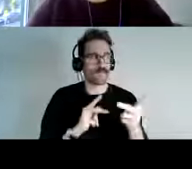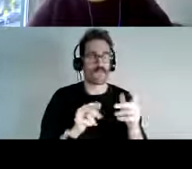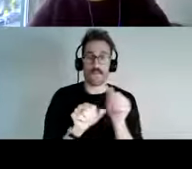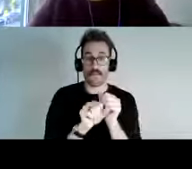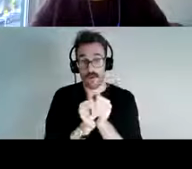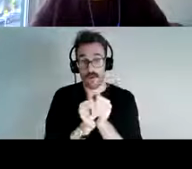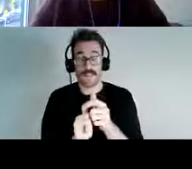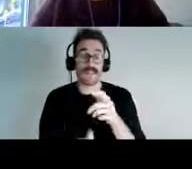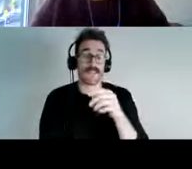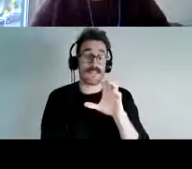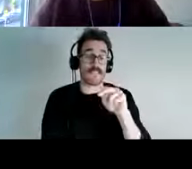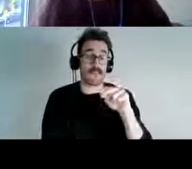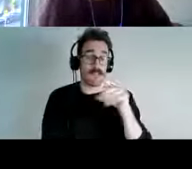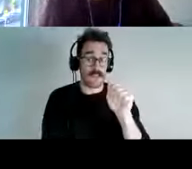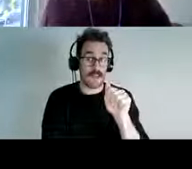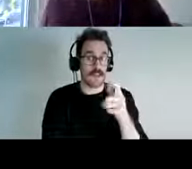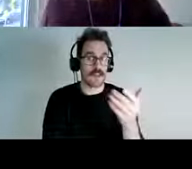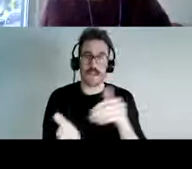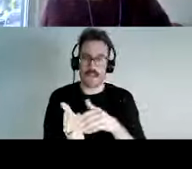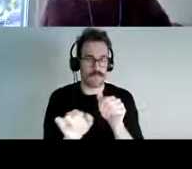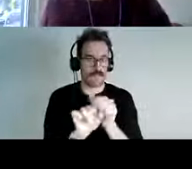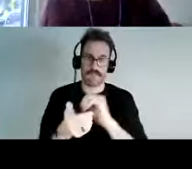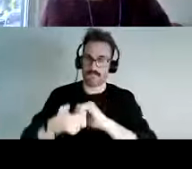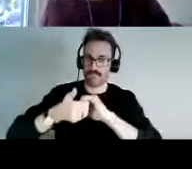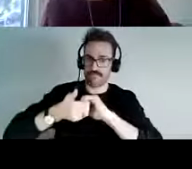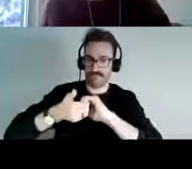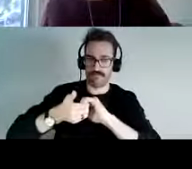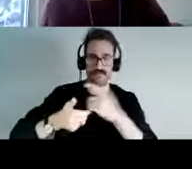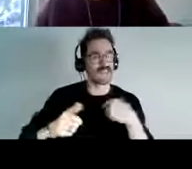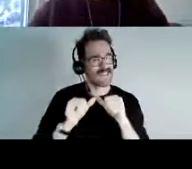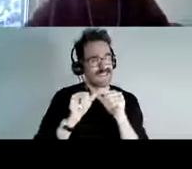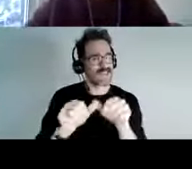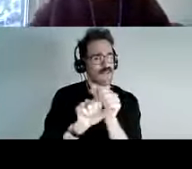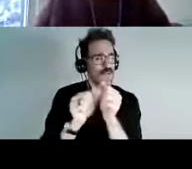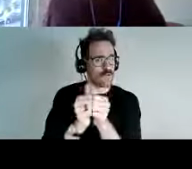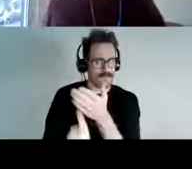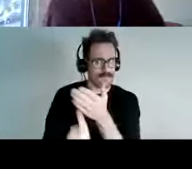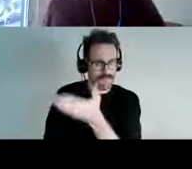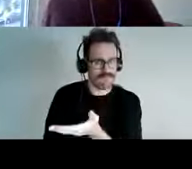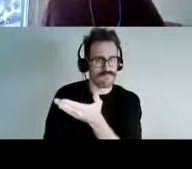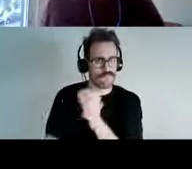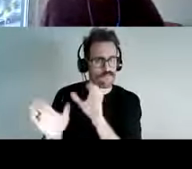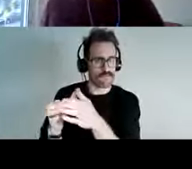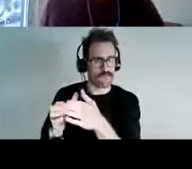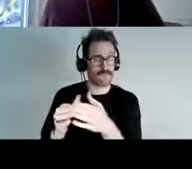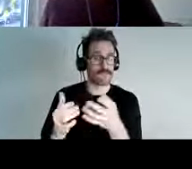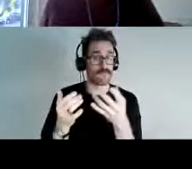again, and we continue to do so, because the issue that we're talking about today is a